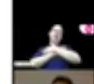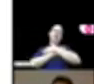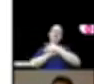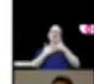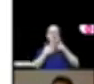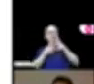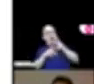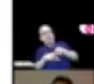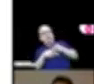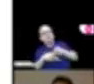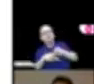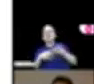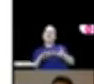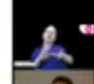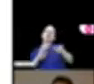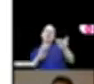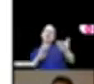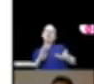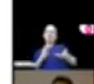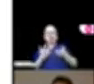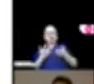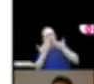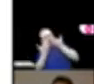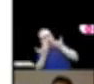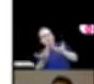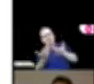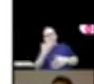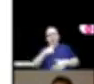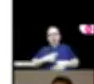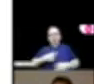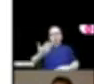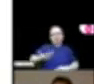accommodating, and you know, respecting human rights and